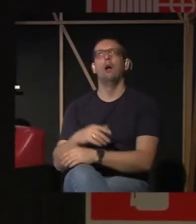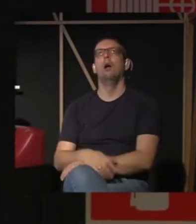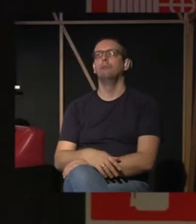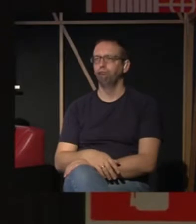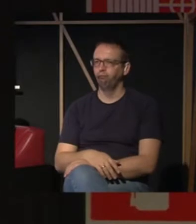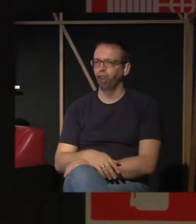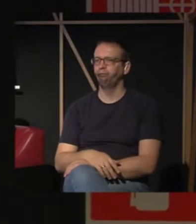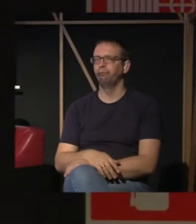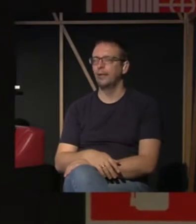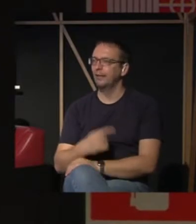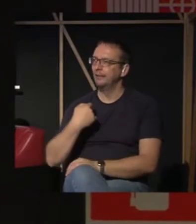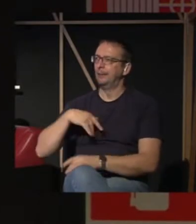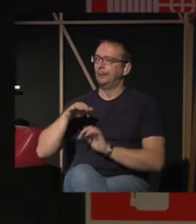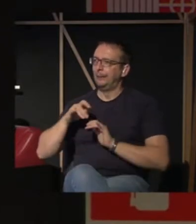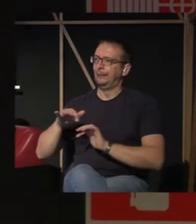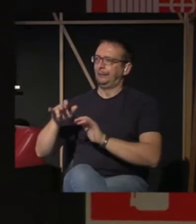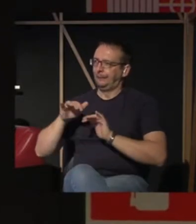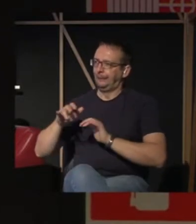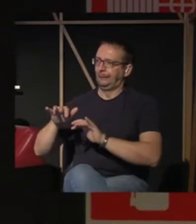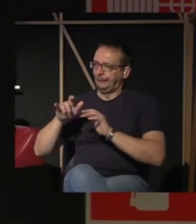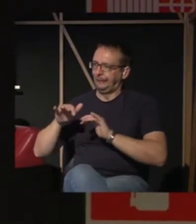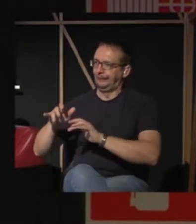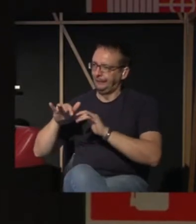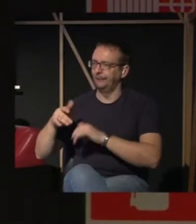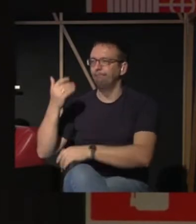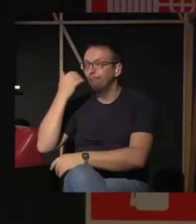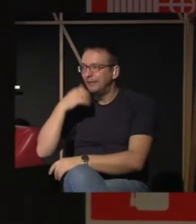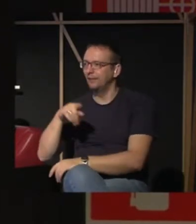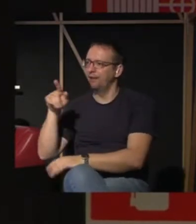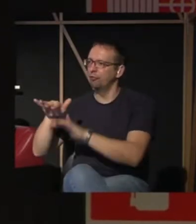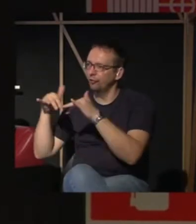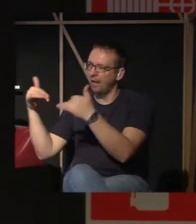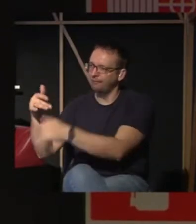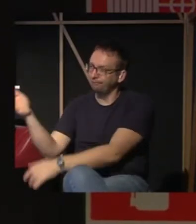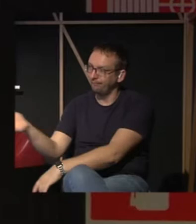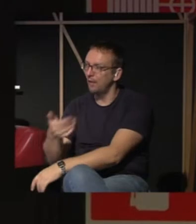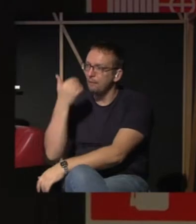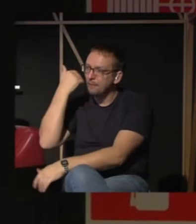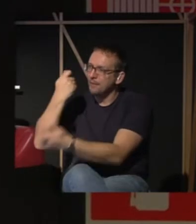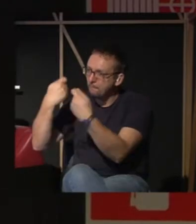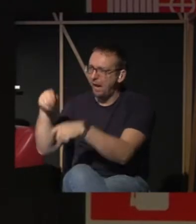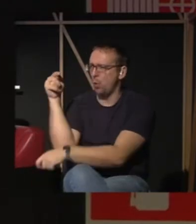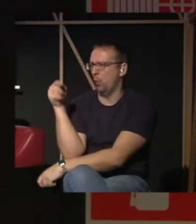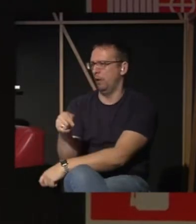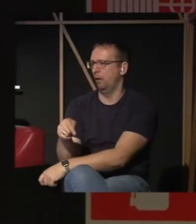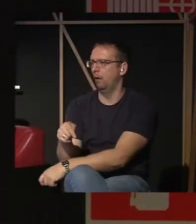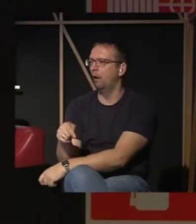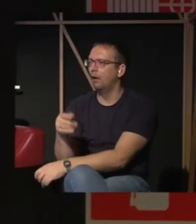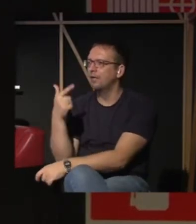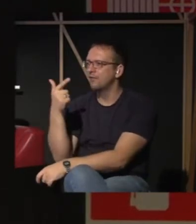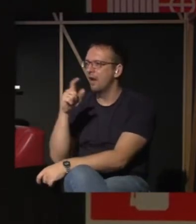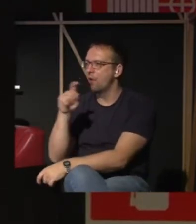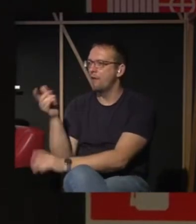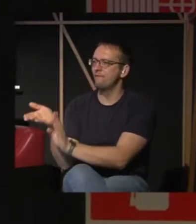in Saransk about 2 weeks before the tournament began, and all of them were up. But we did have our sustainability